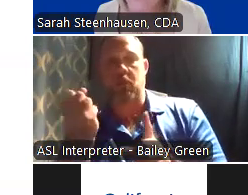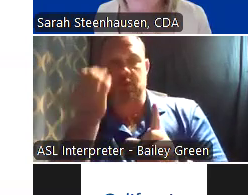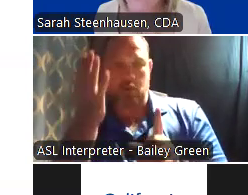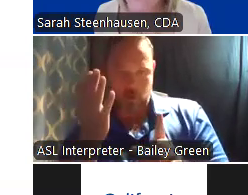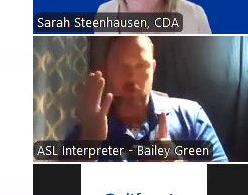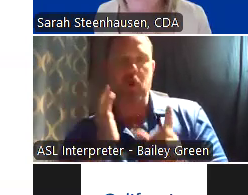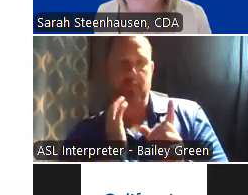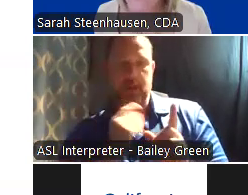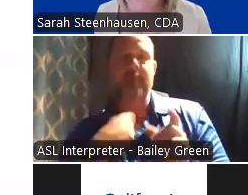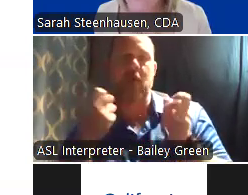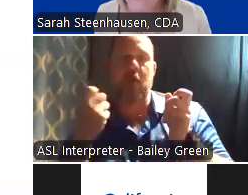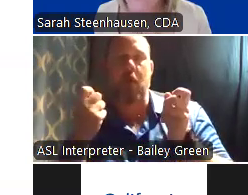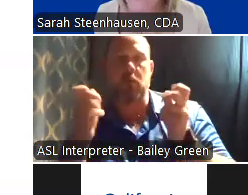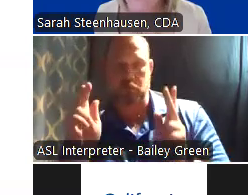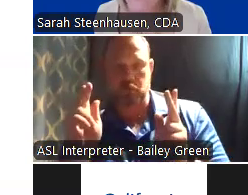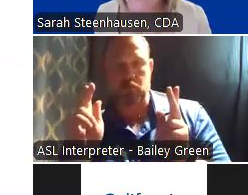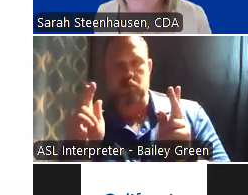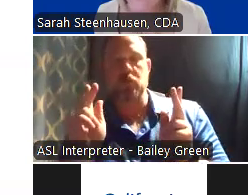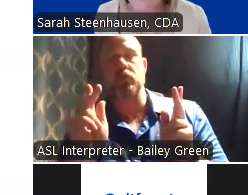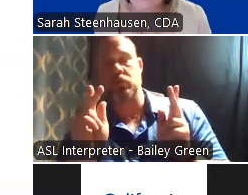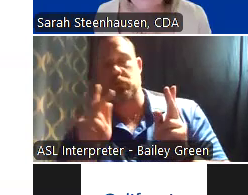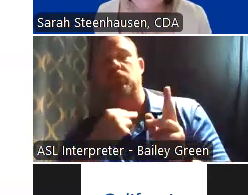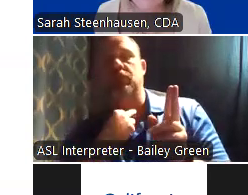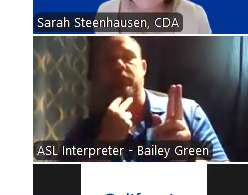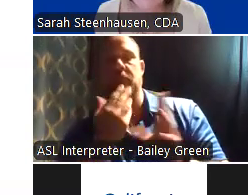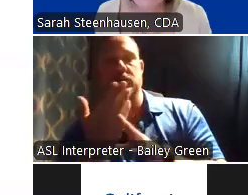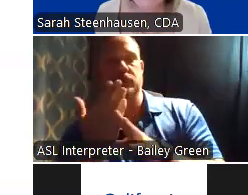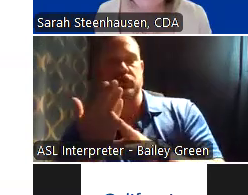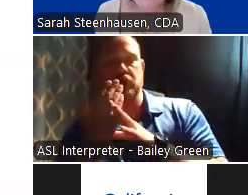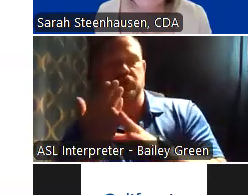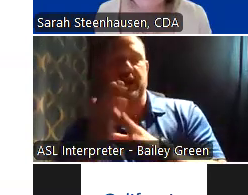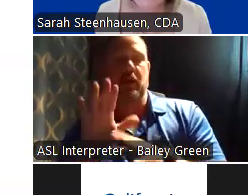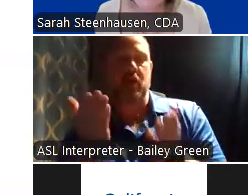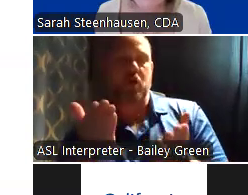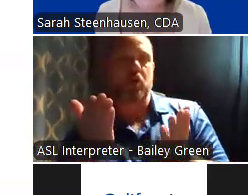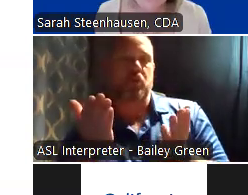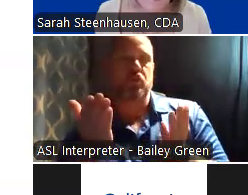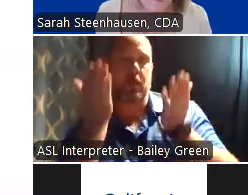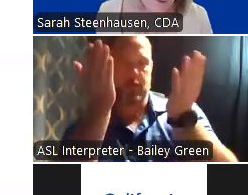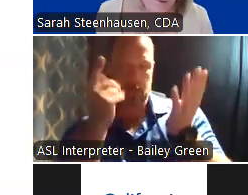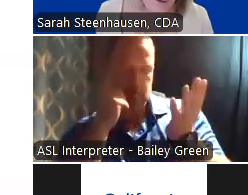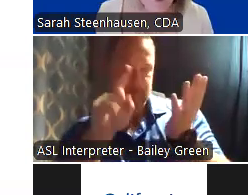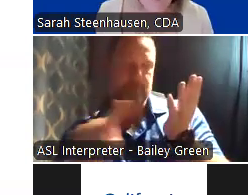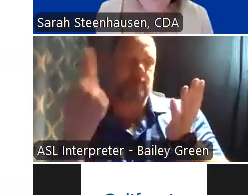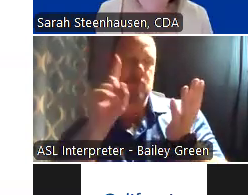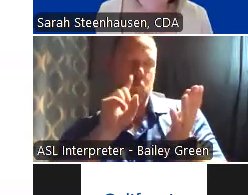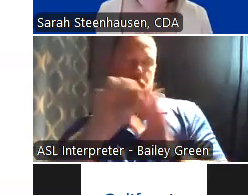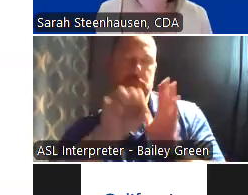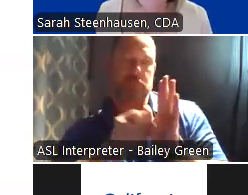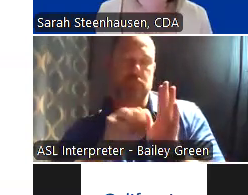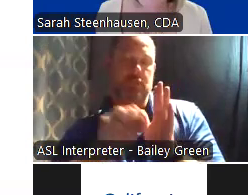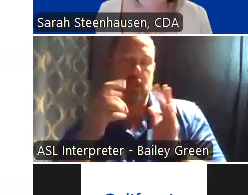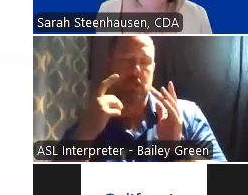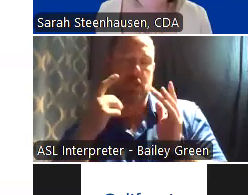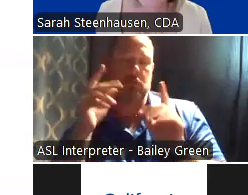committees, have the opportunity to verbally share out their recommendations for state review and